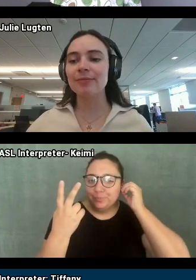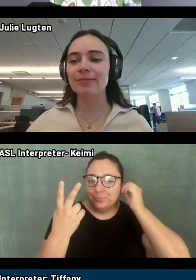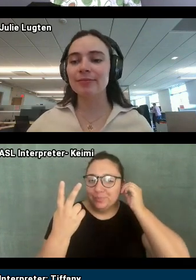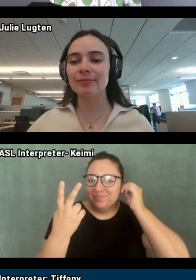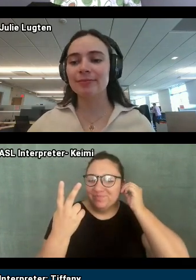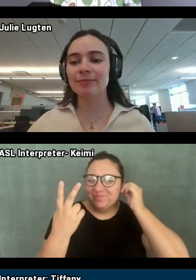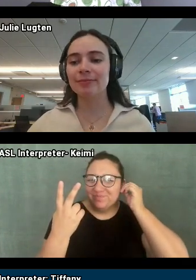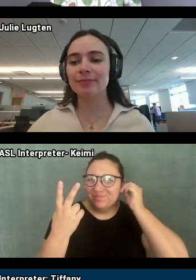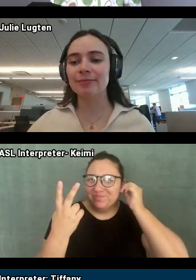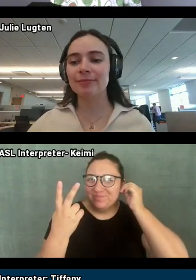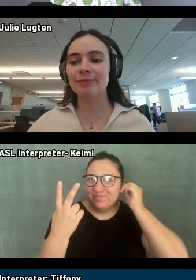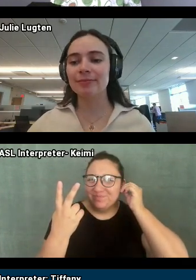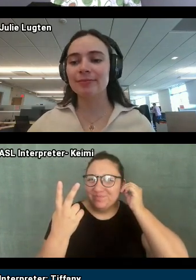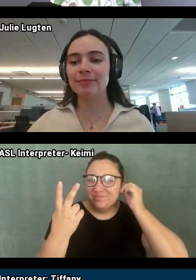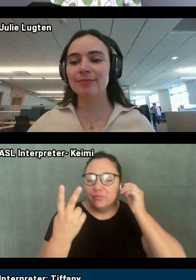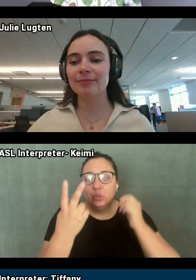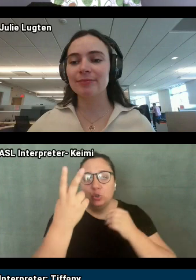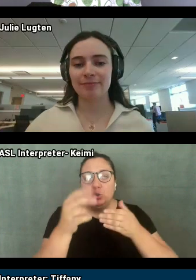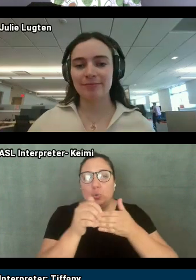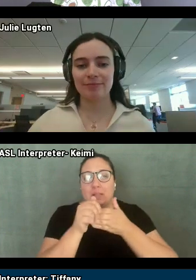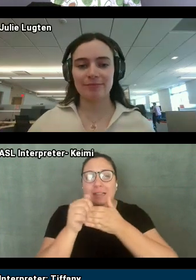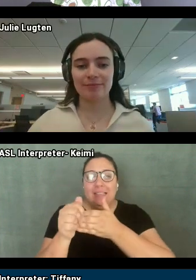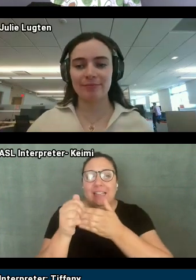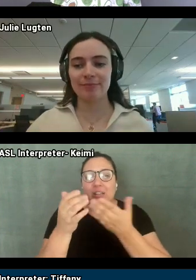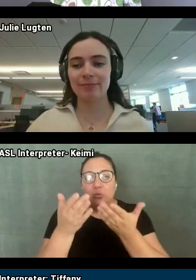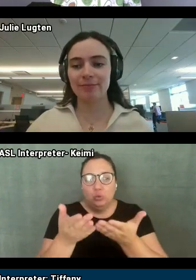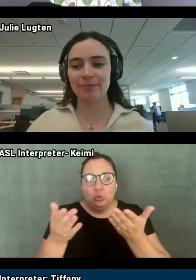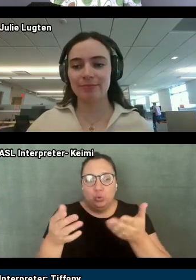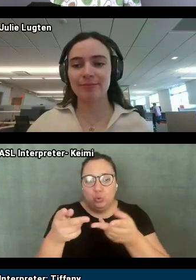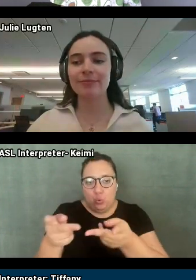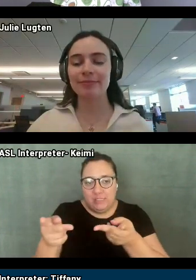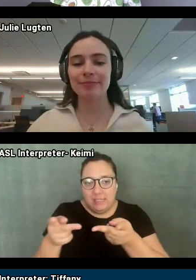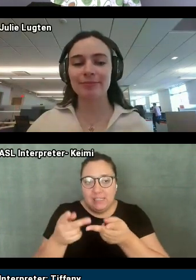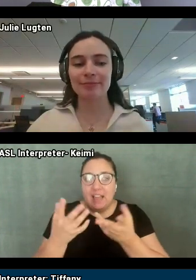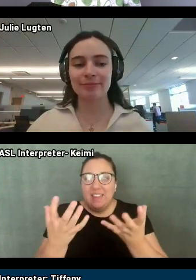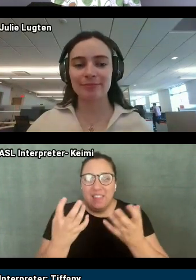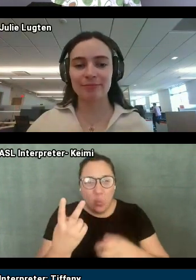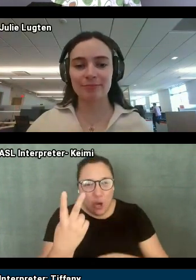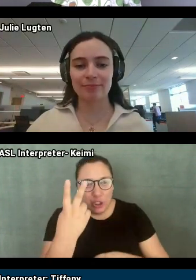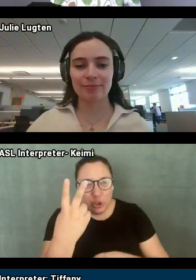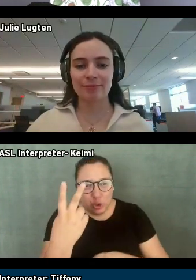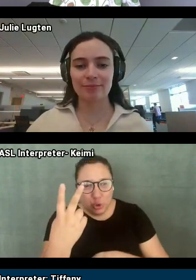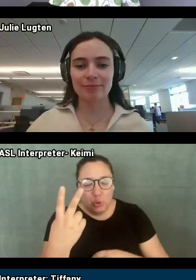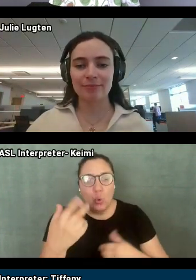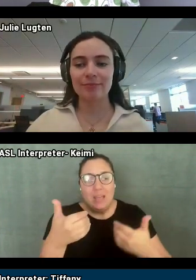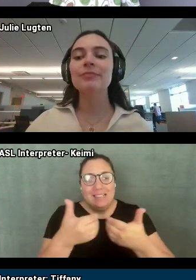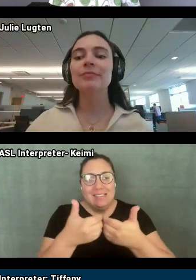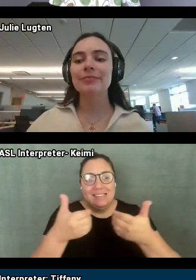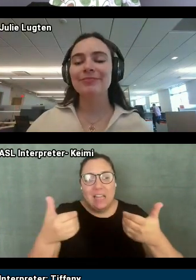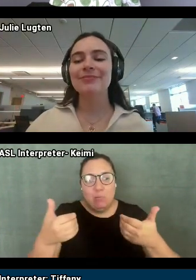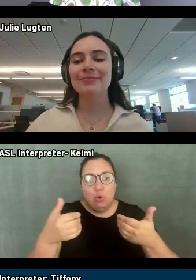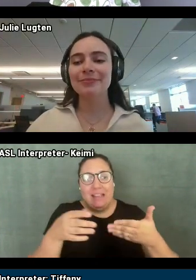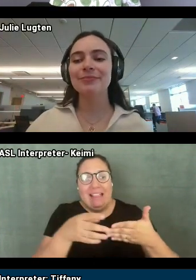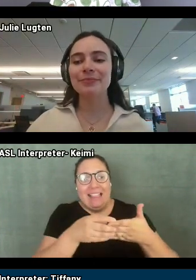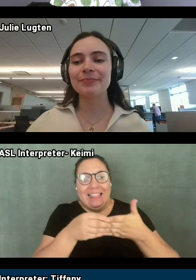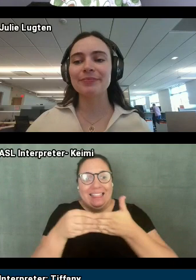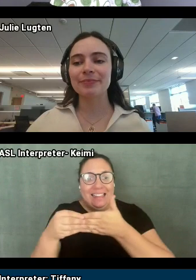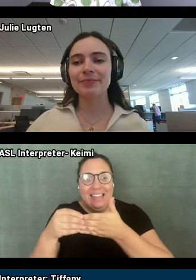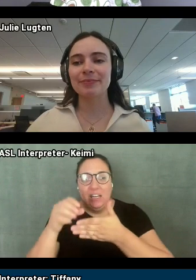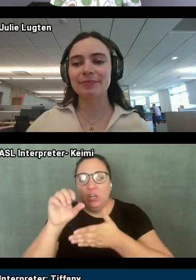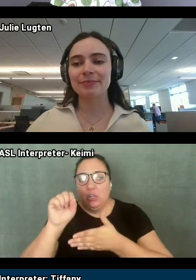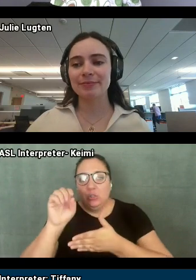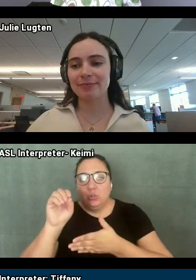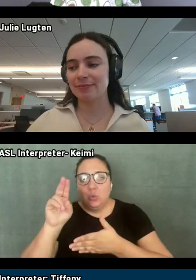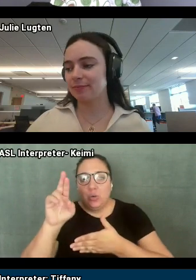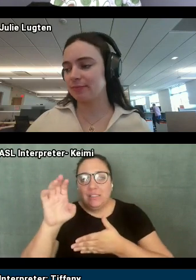were unique to each type of request. They wanted 2 separate lead source properties so that users couldn't select the wrong